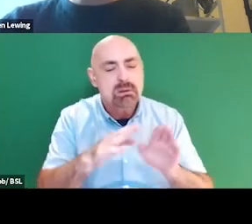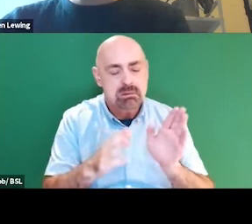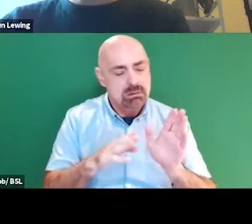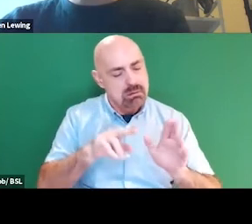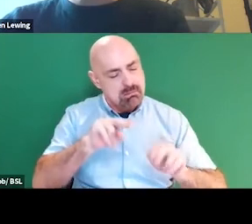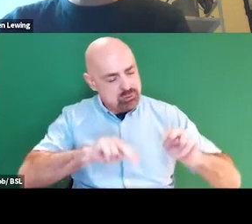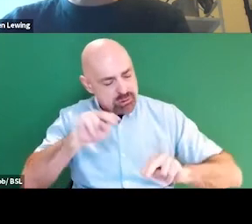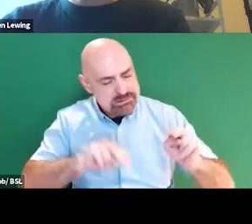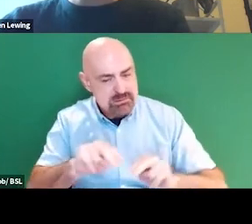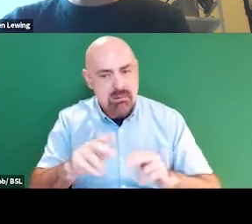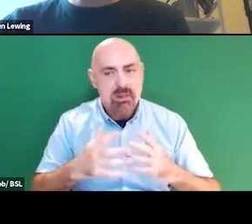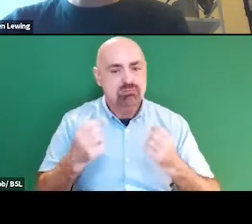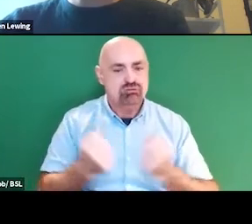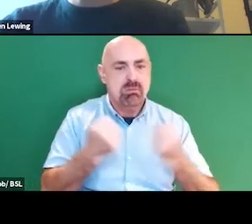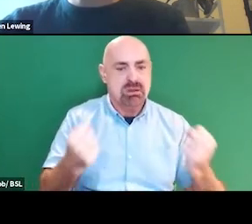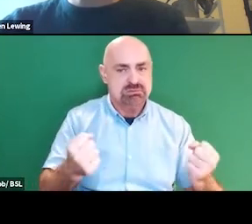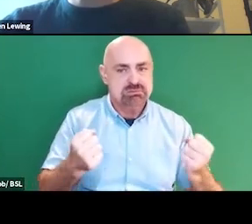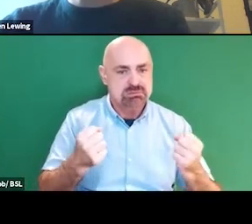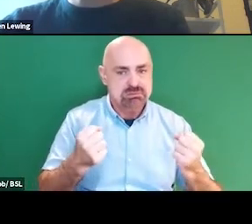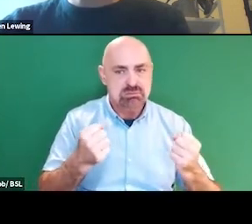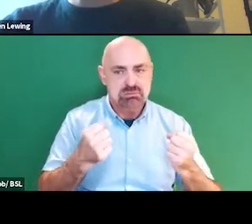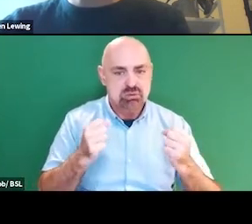and robust measurement tools.